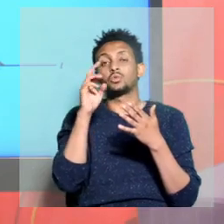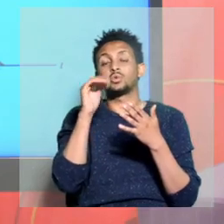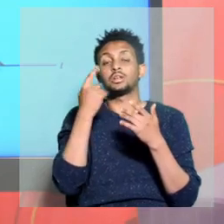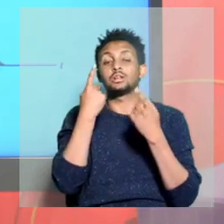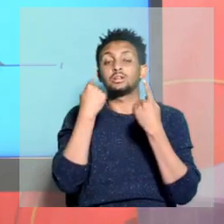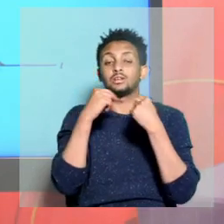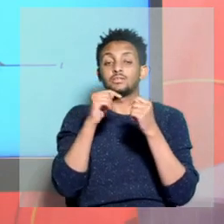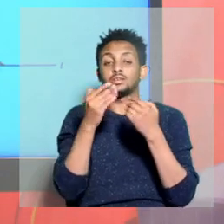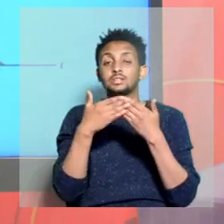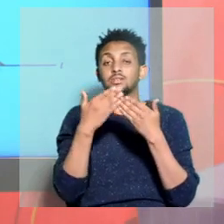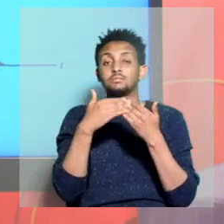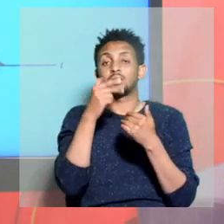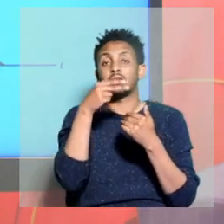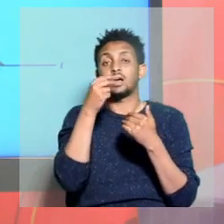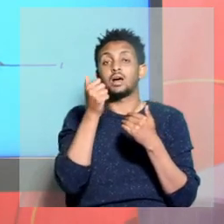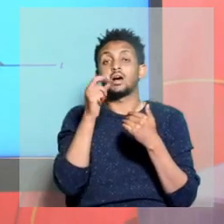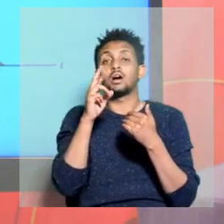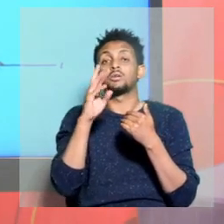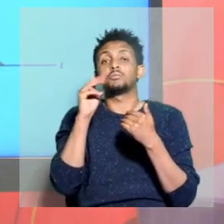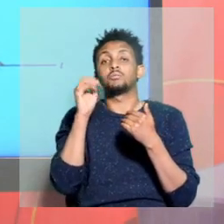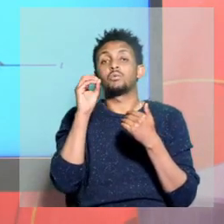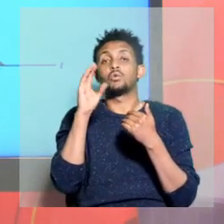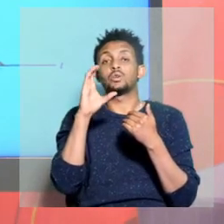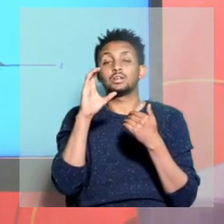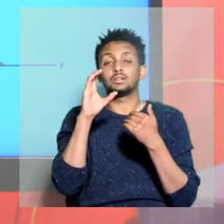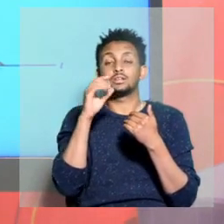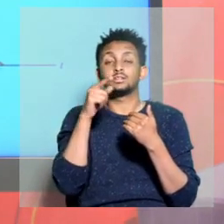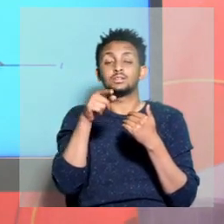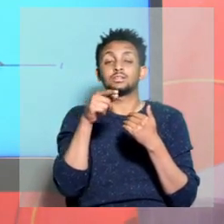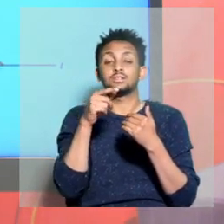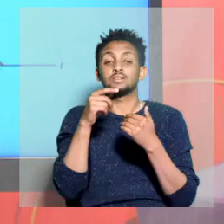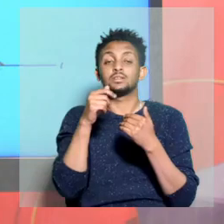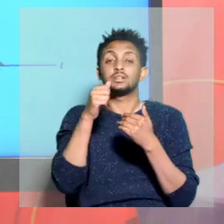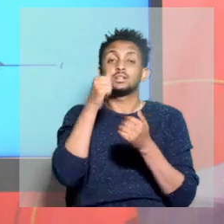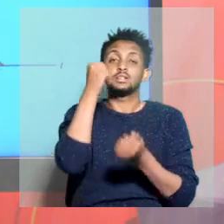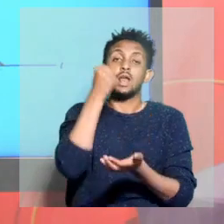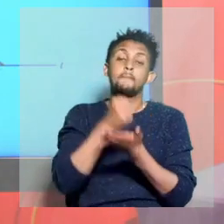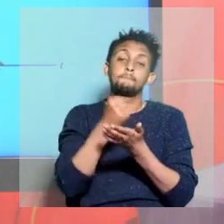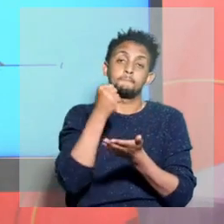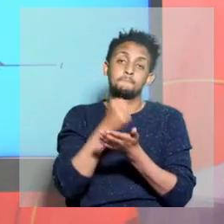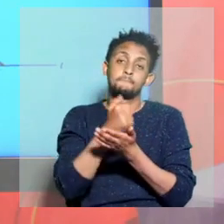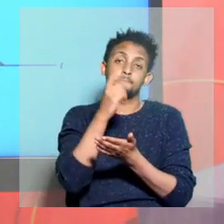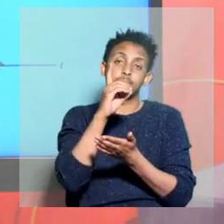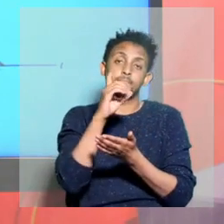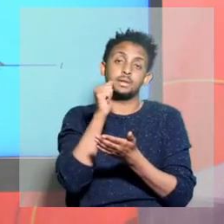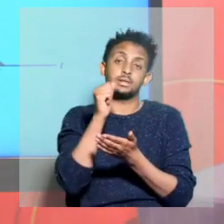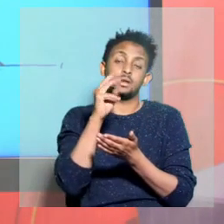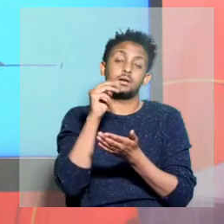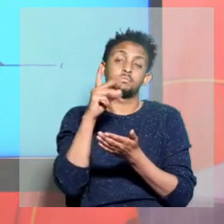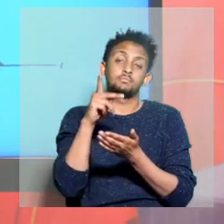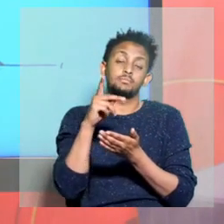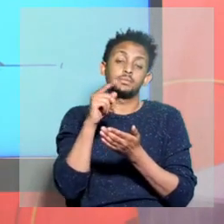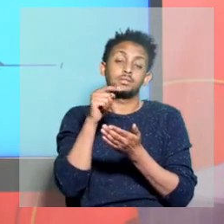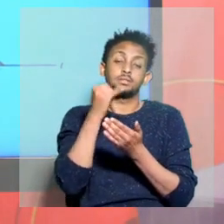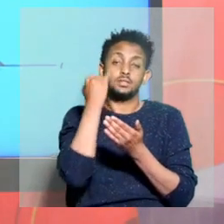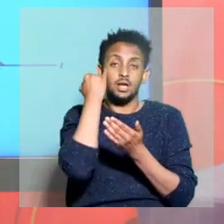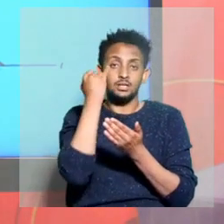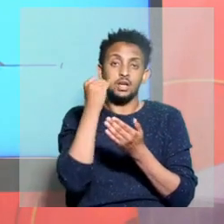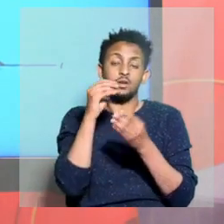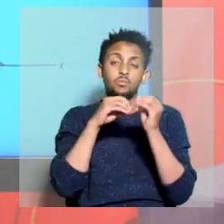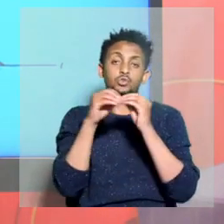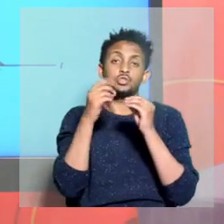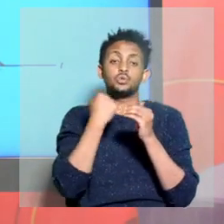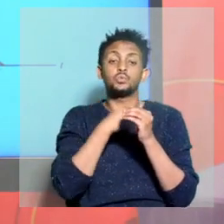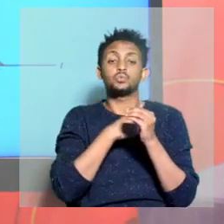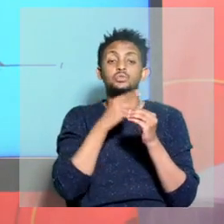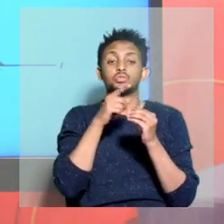trying to see simple harmonic motion. We have also damping oscillation. Actually, simple harmonic motion is ideal motion